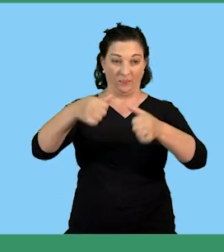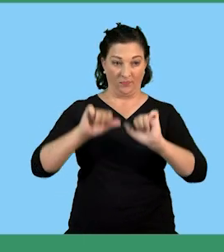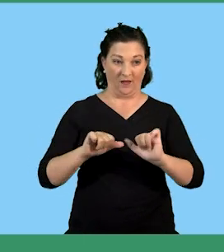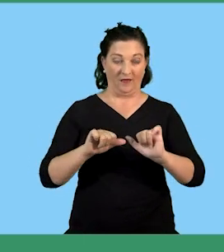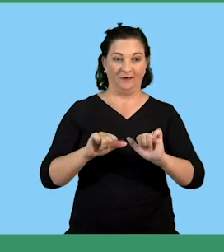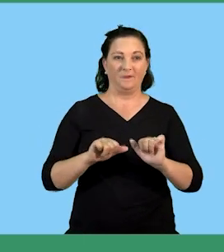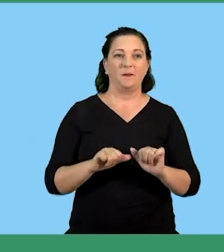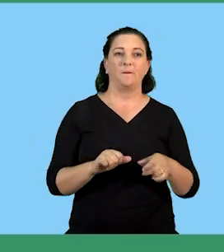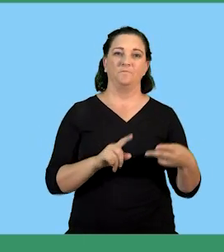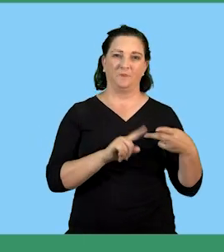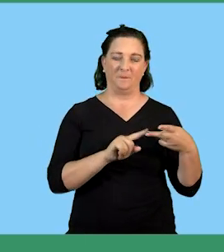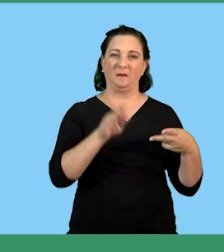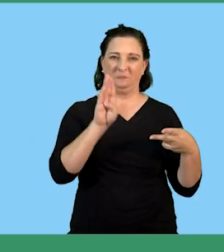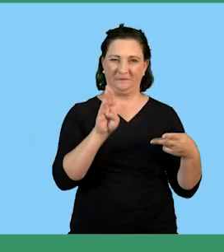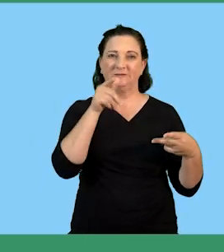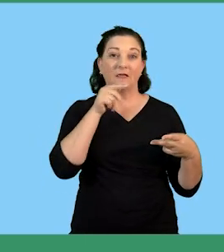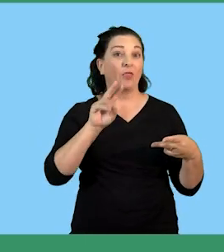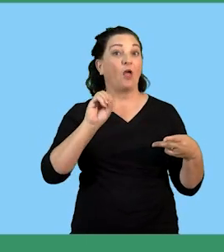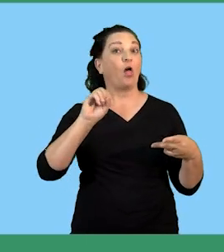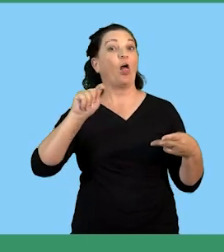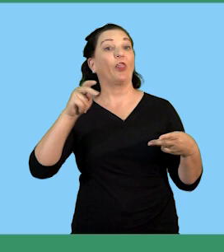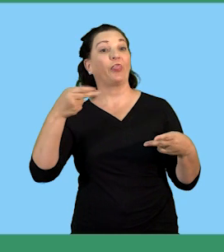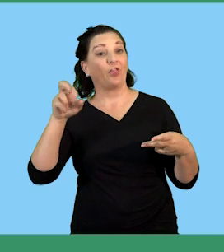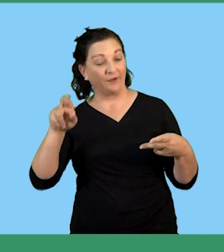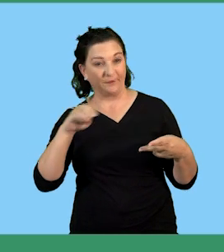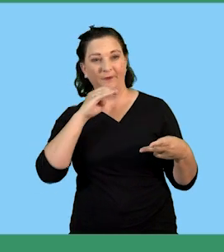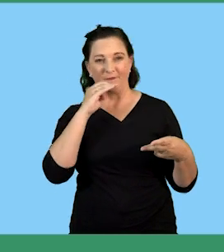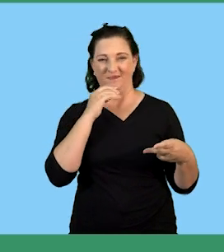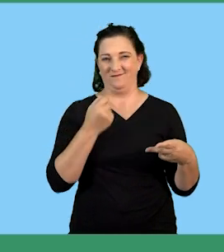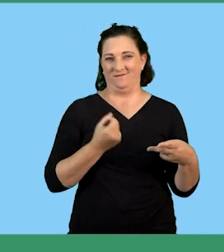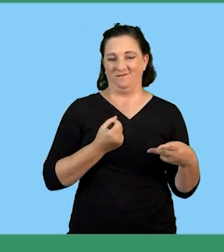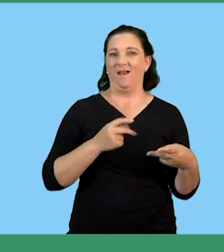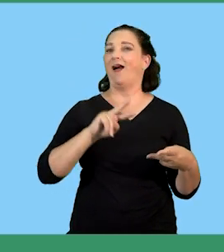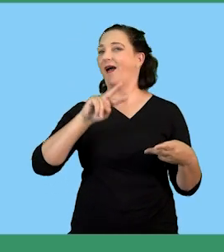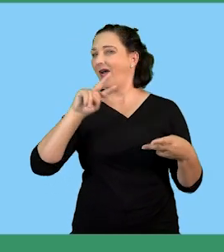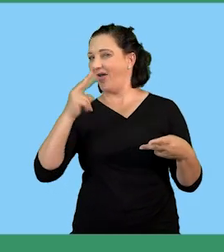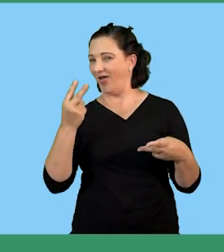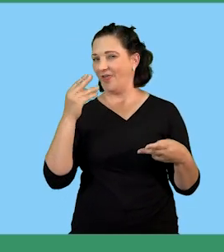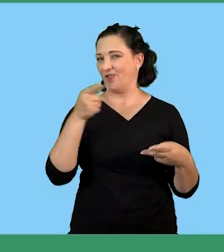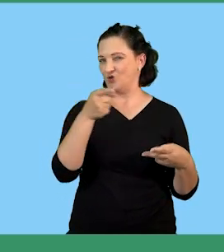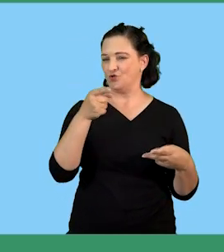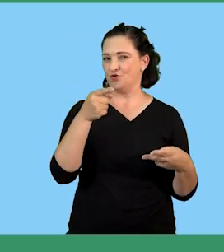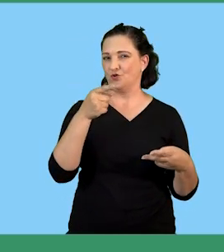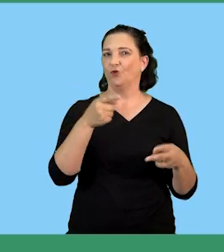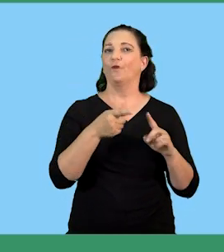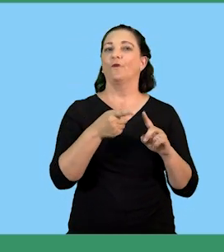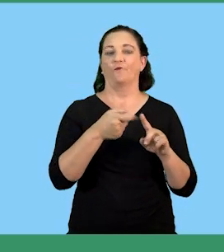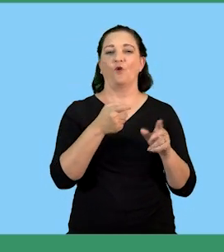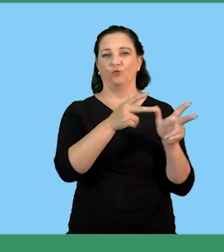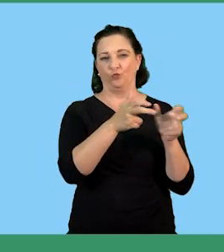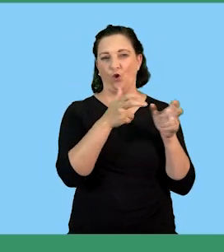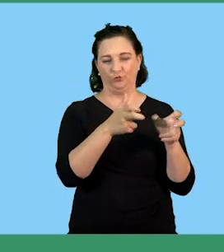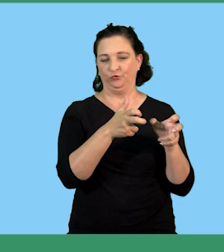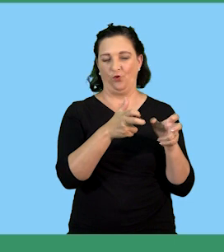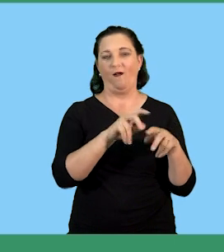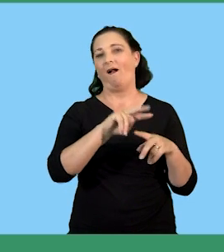any other, meaning other than the ones that you've quoted. So you're going to give us other visuals that other than the ones that you've quoted from the